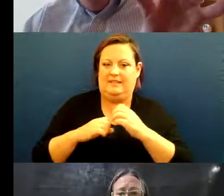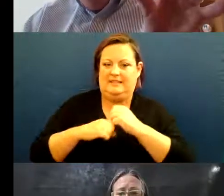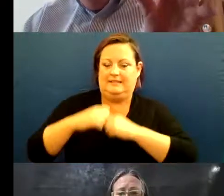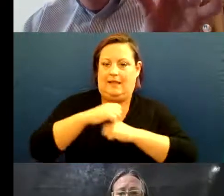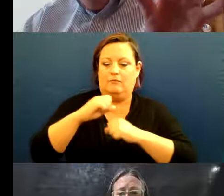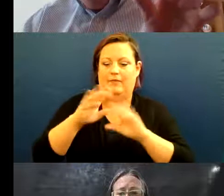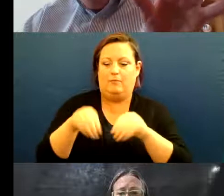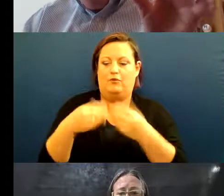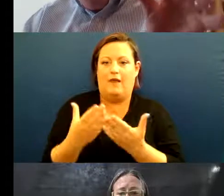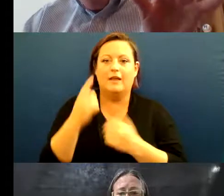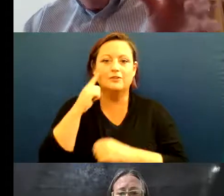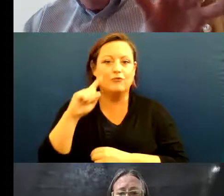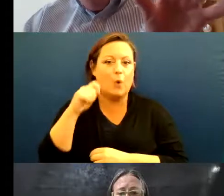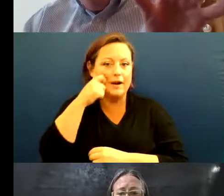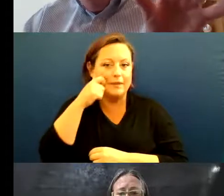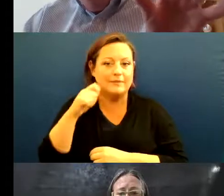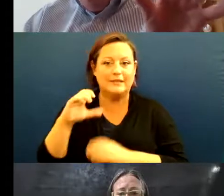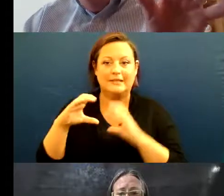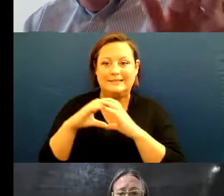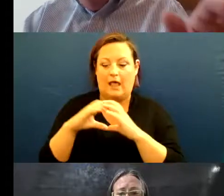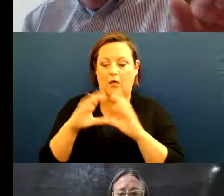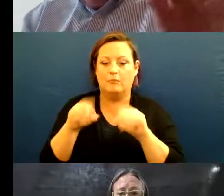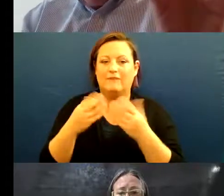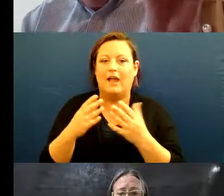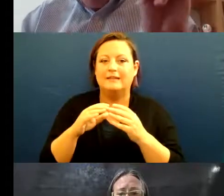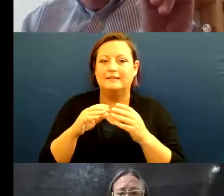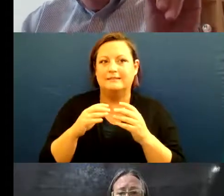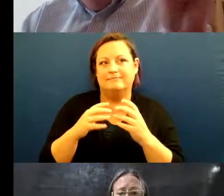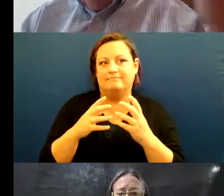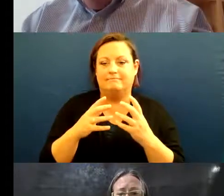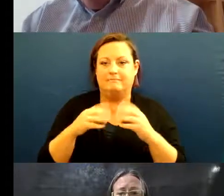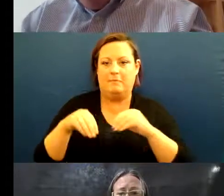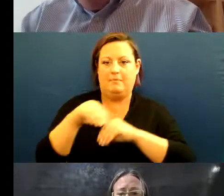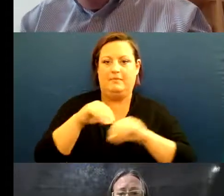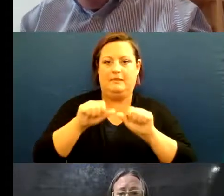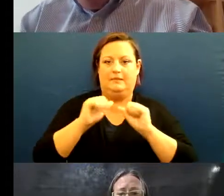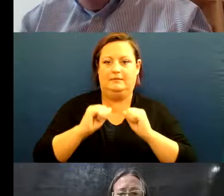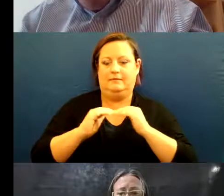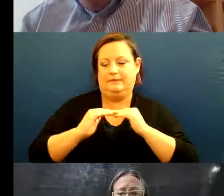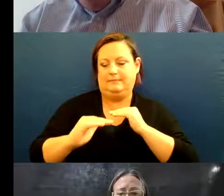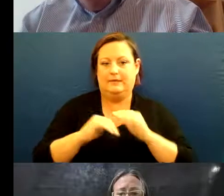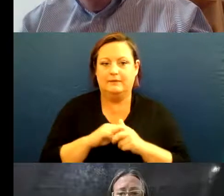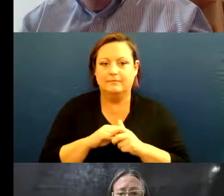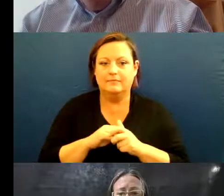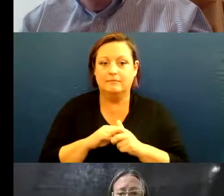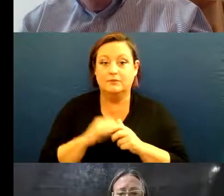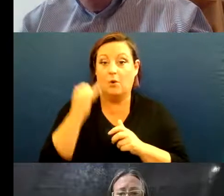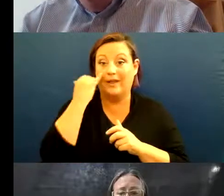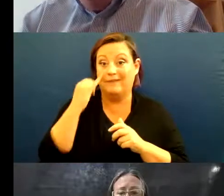cell mechanical stability. So if you introduce a single point